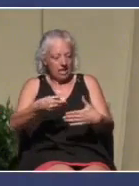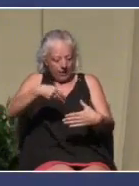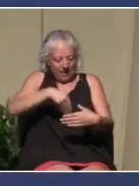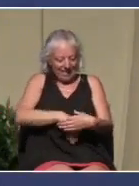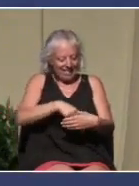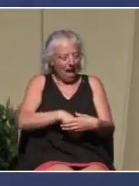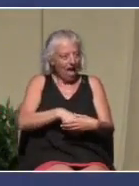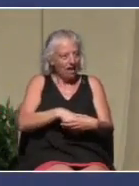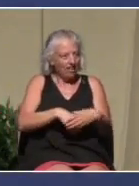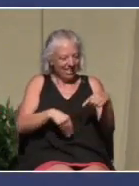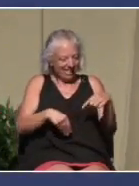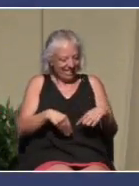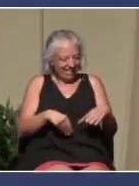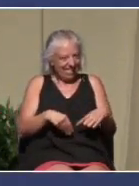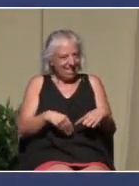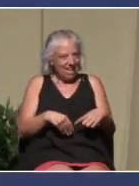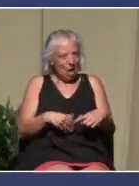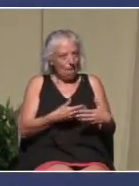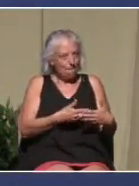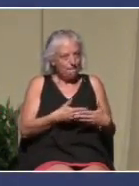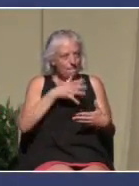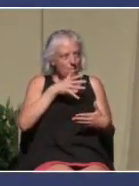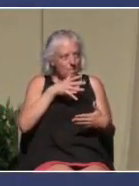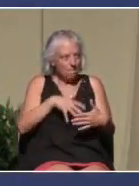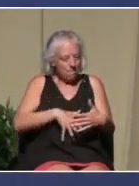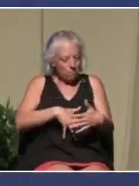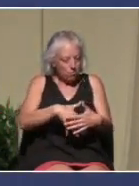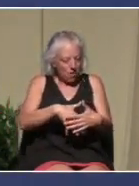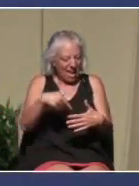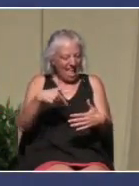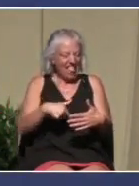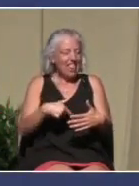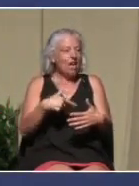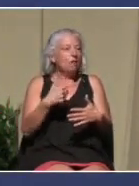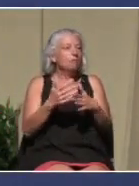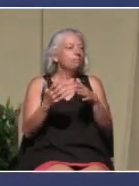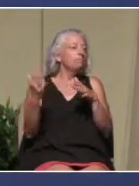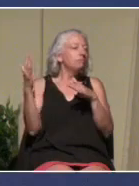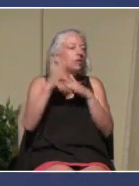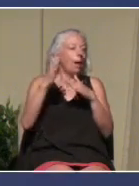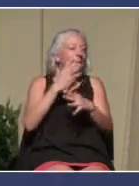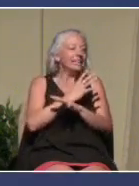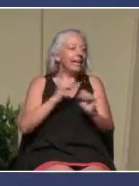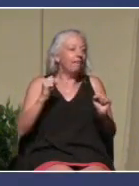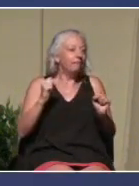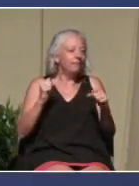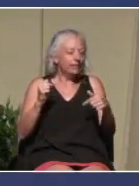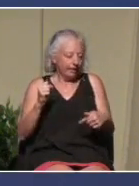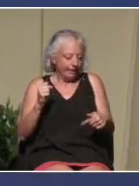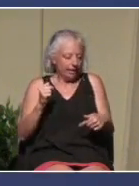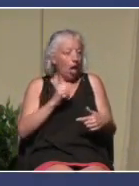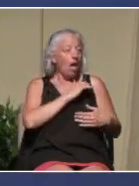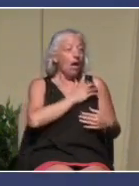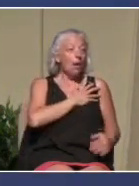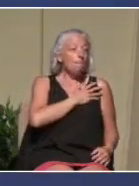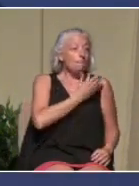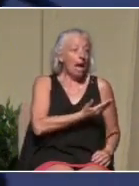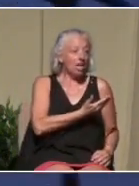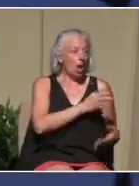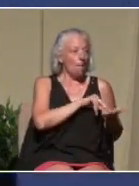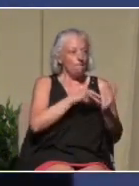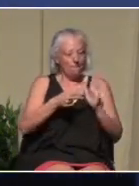a place where a child feels more safe? And this word compassion means womb. In other